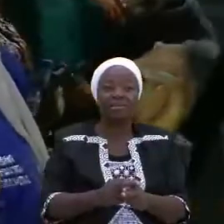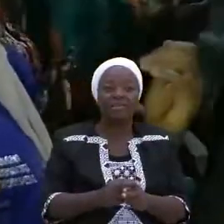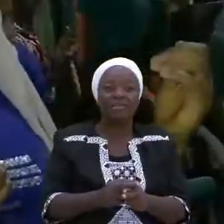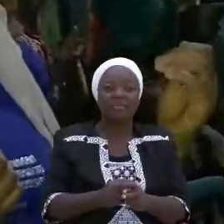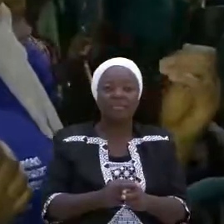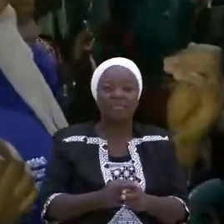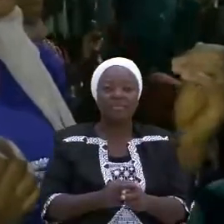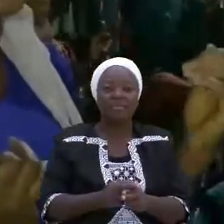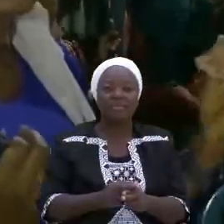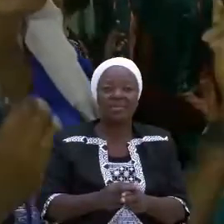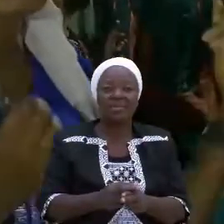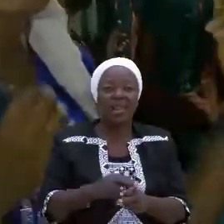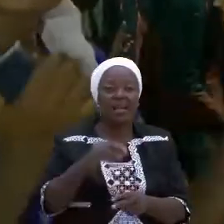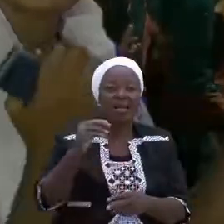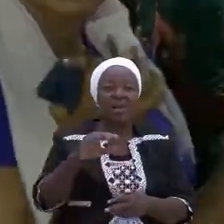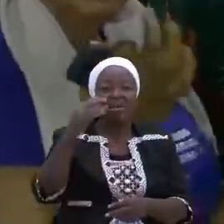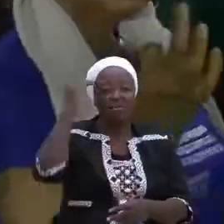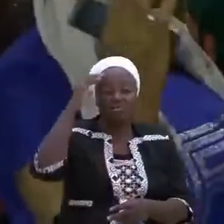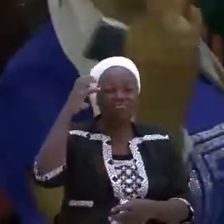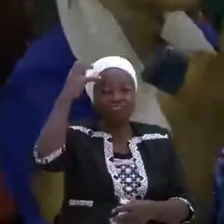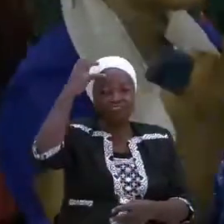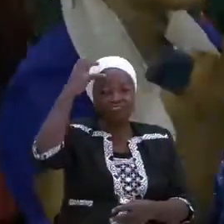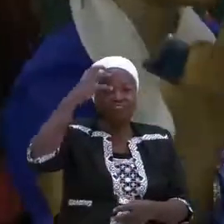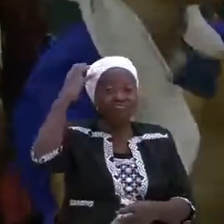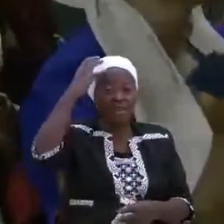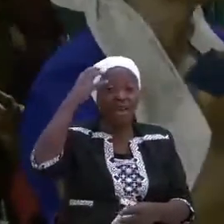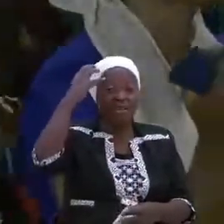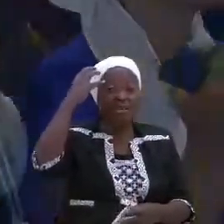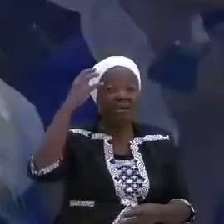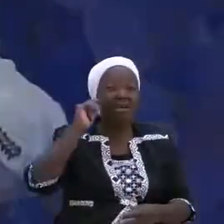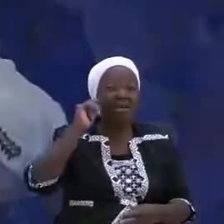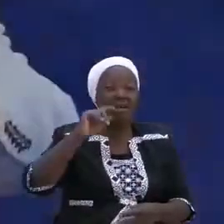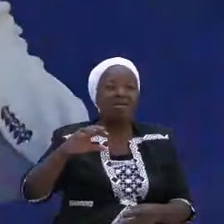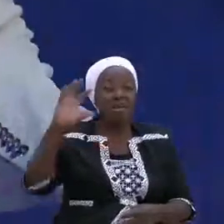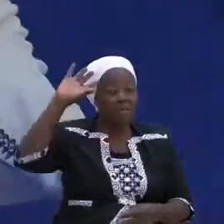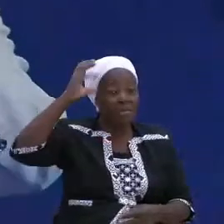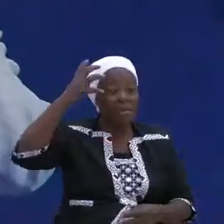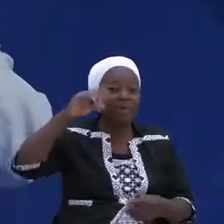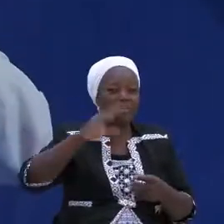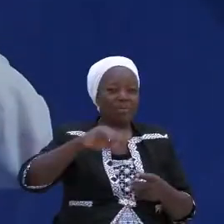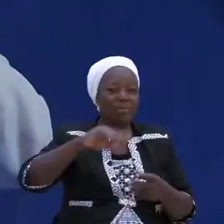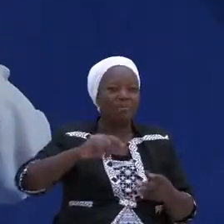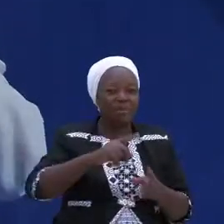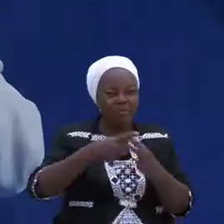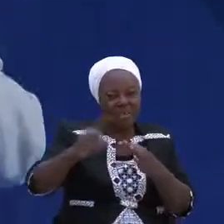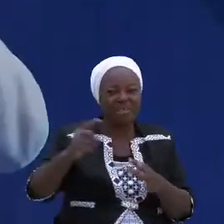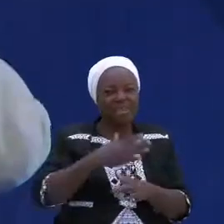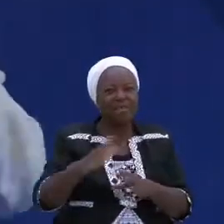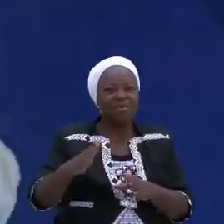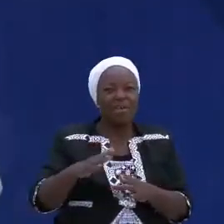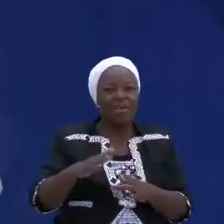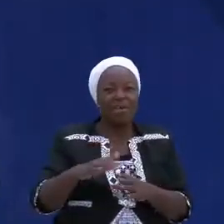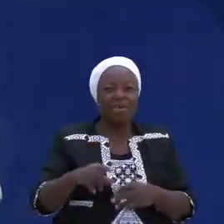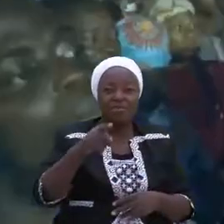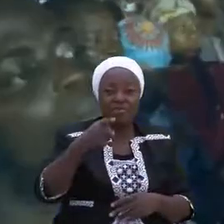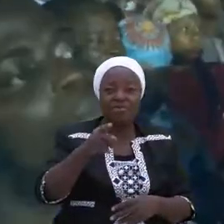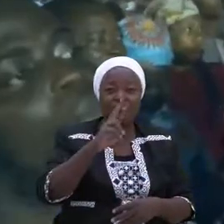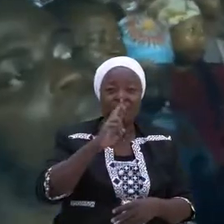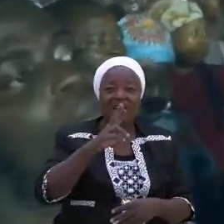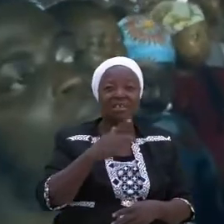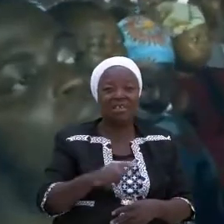insanity will vanish away you are the object and target of miracle